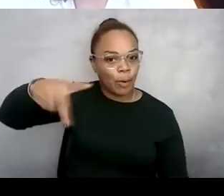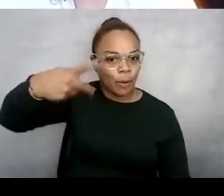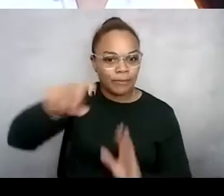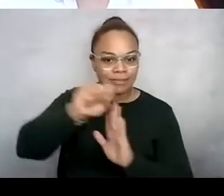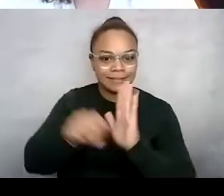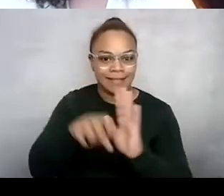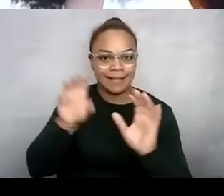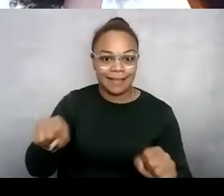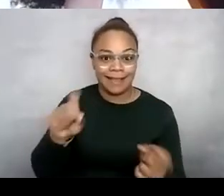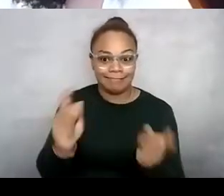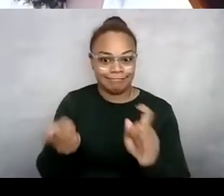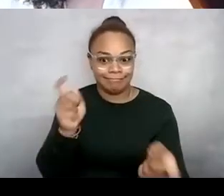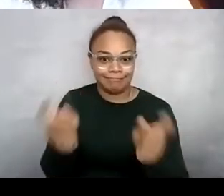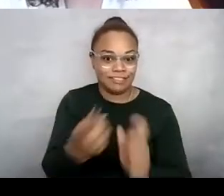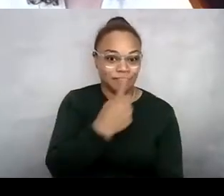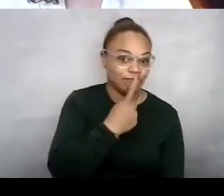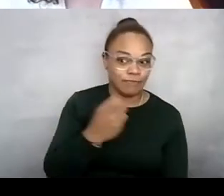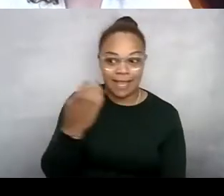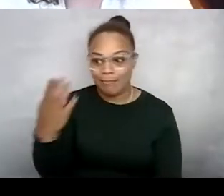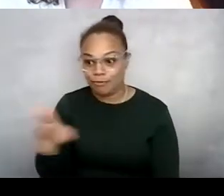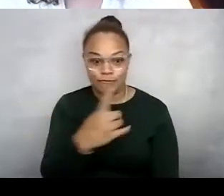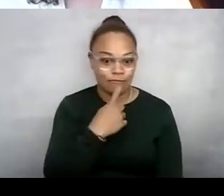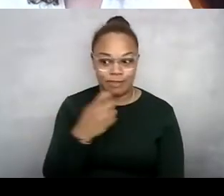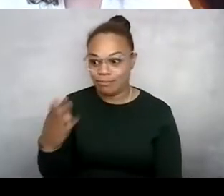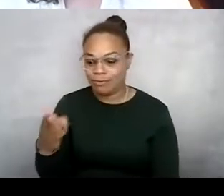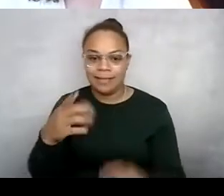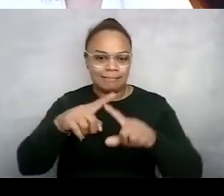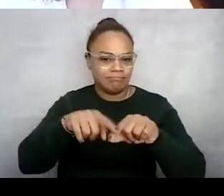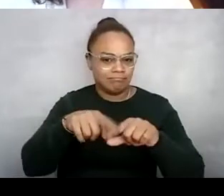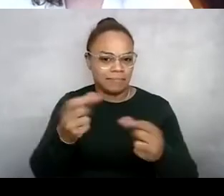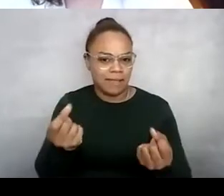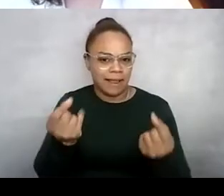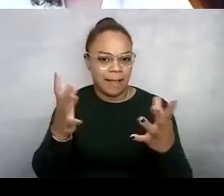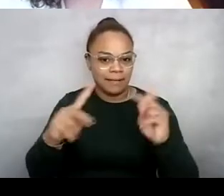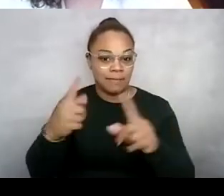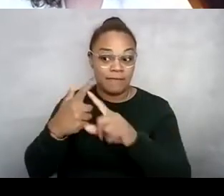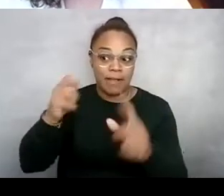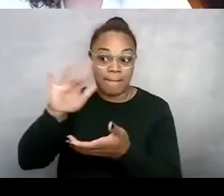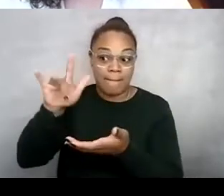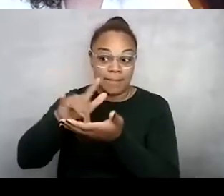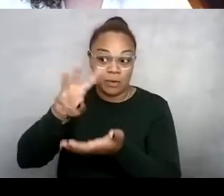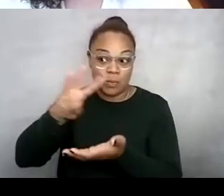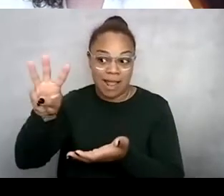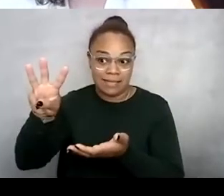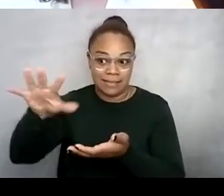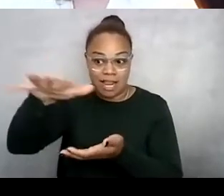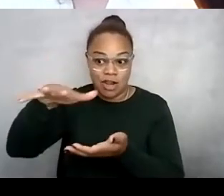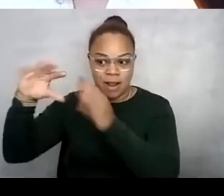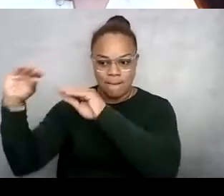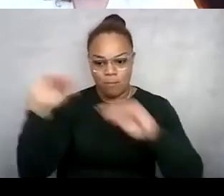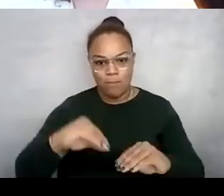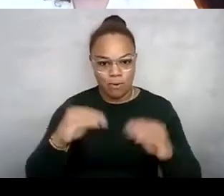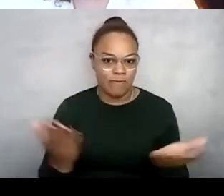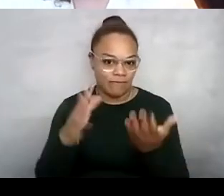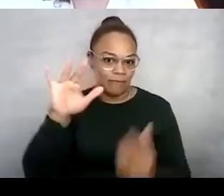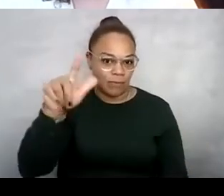blue, depending on how many folks from the Midwest move there at any given time. And so we